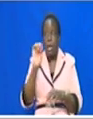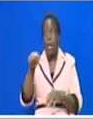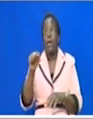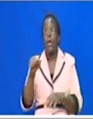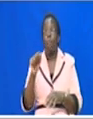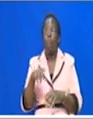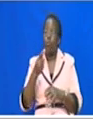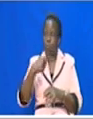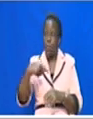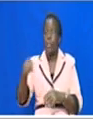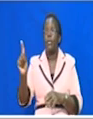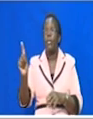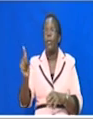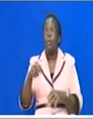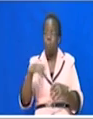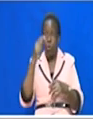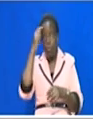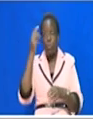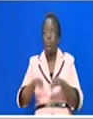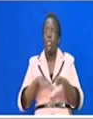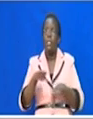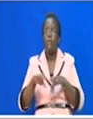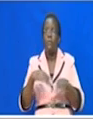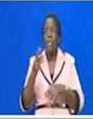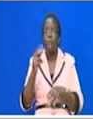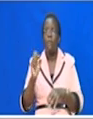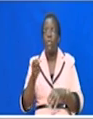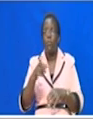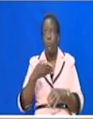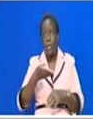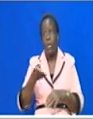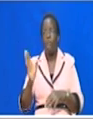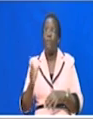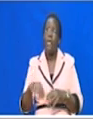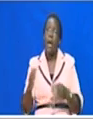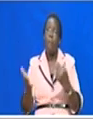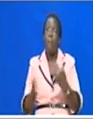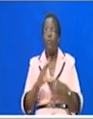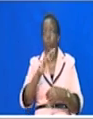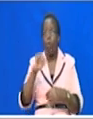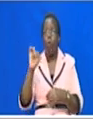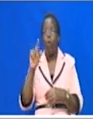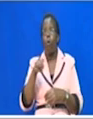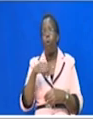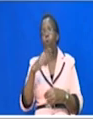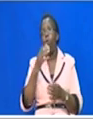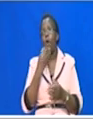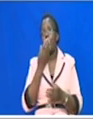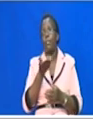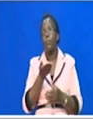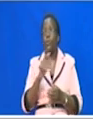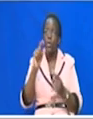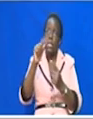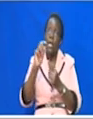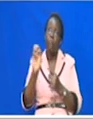all, because you will suffer the fate of giving irrelevant answers. So in terms of our